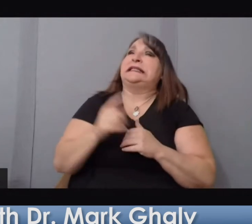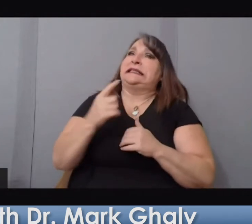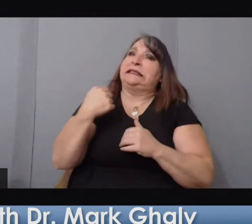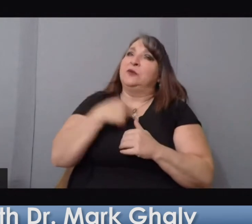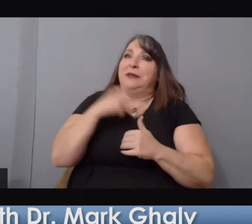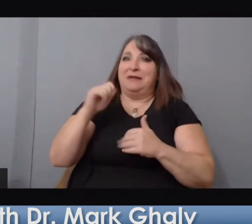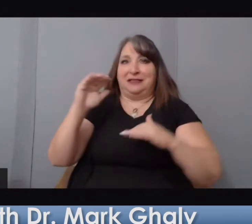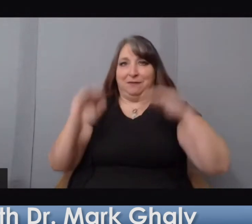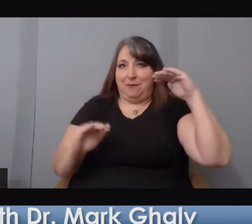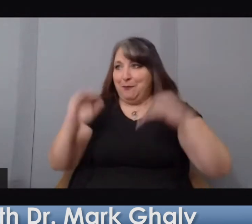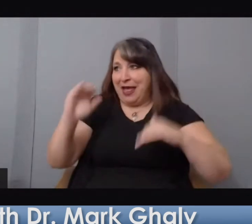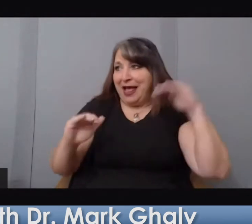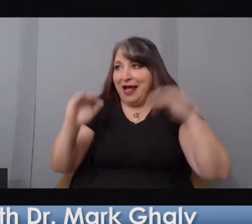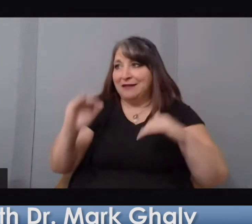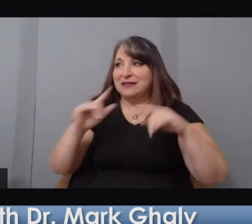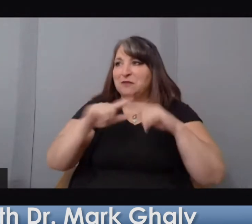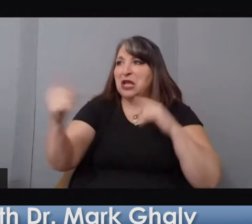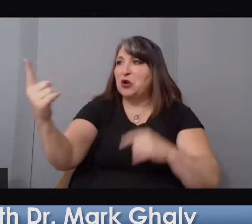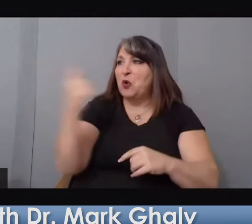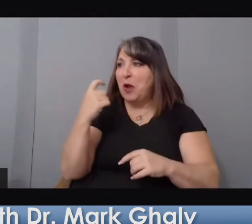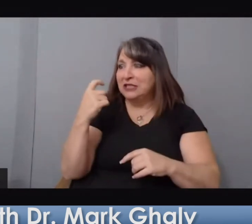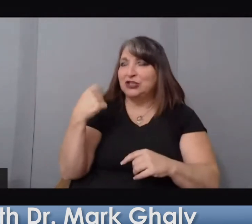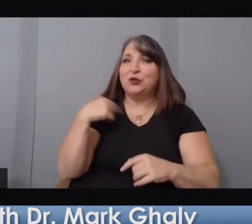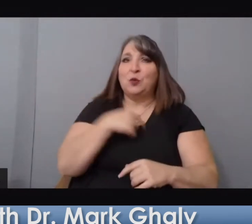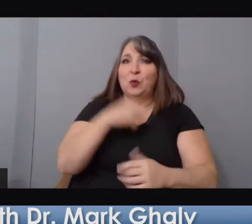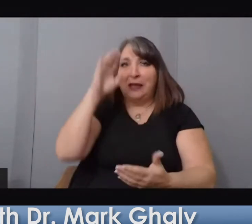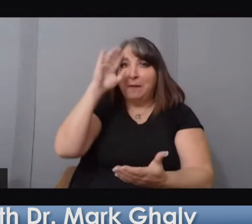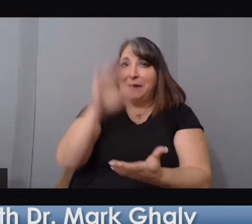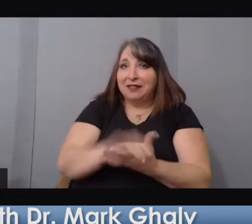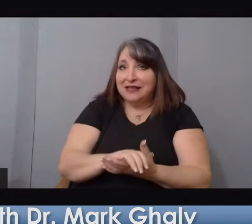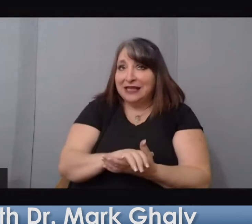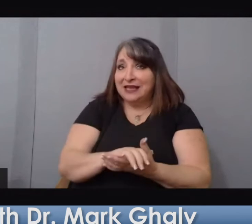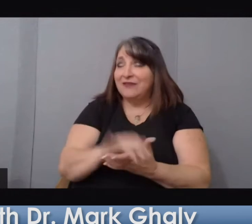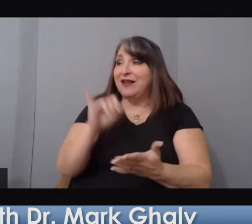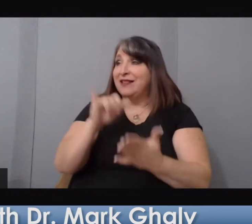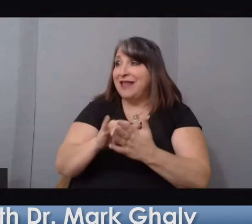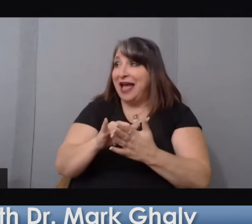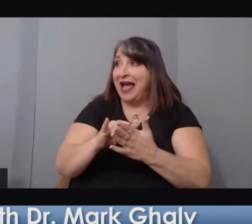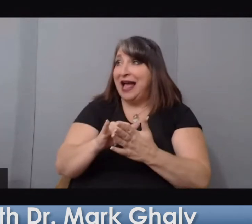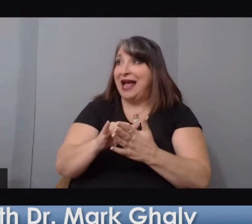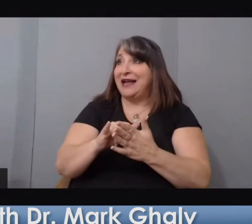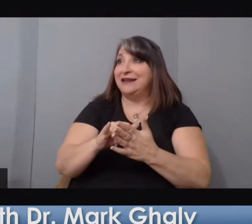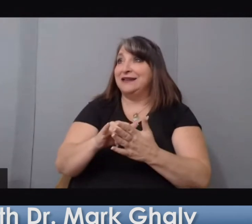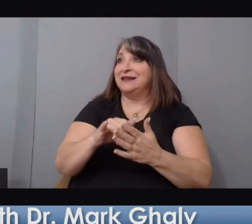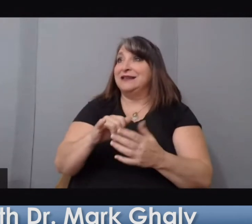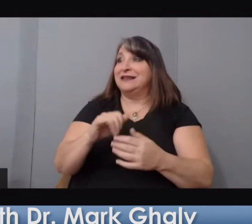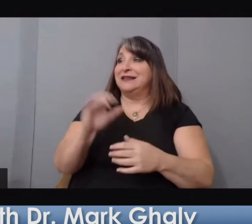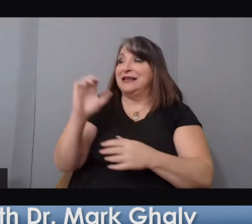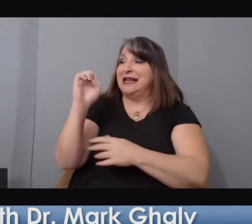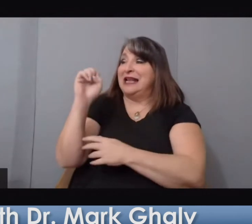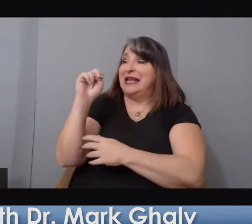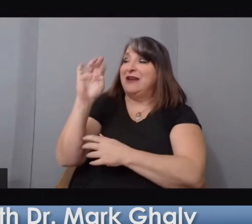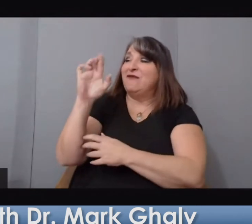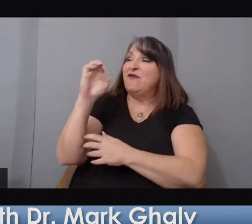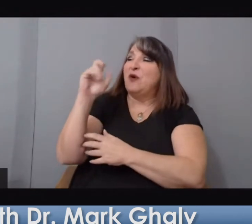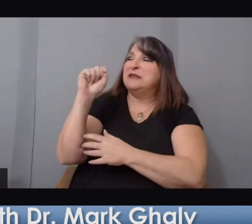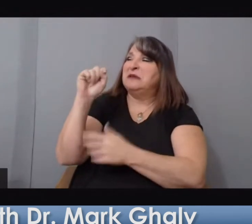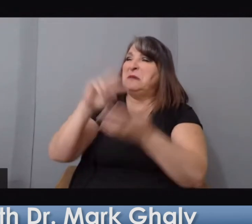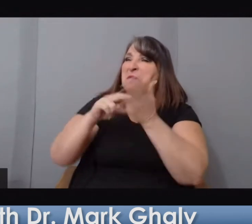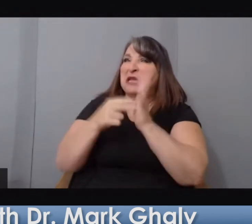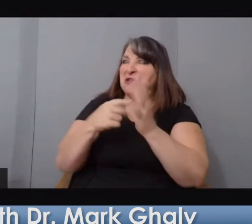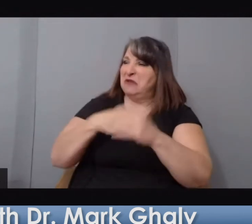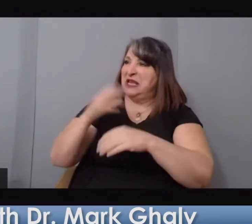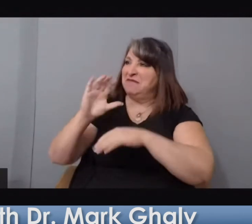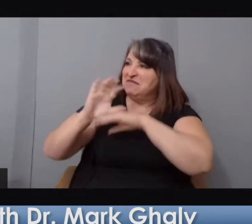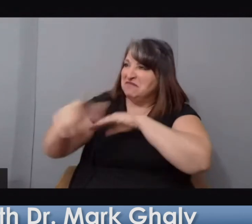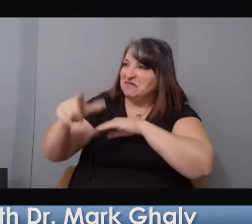the specifics of your question, we believe that enforcement is an important part of helping support Californians